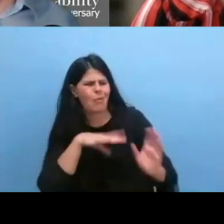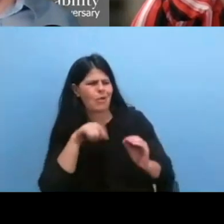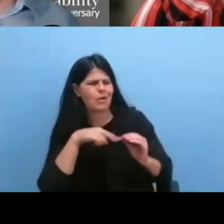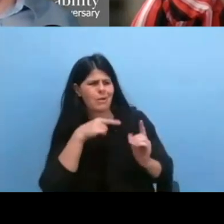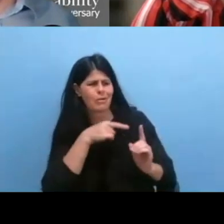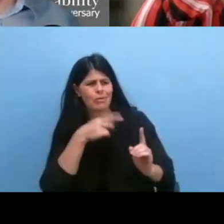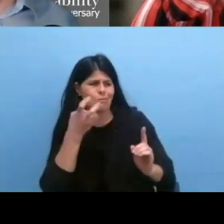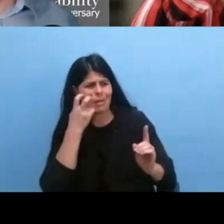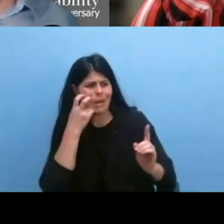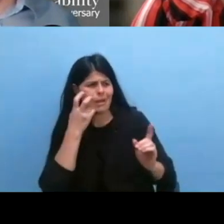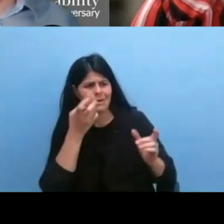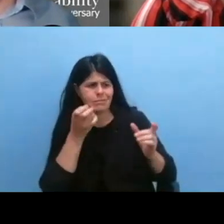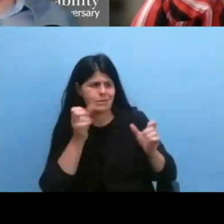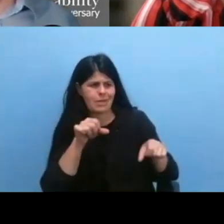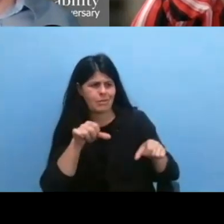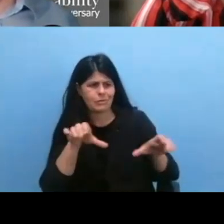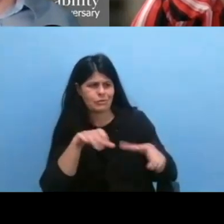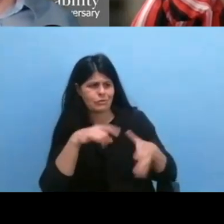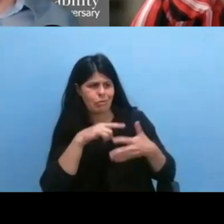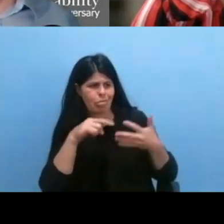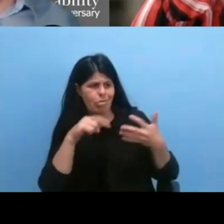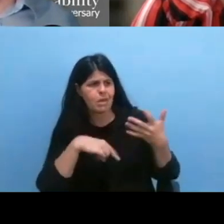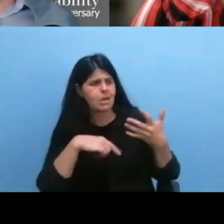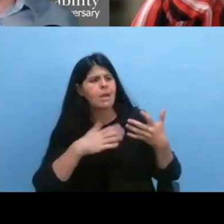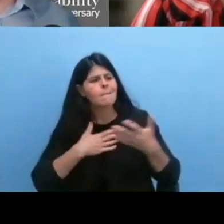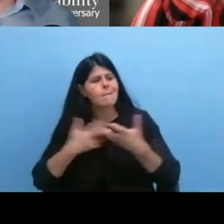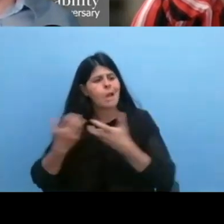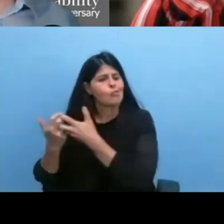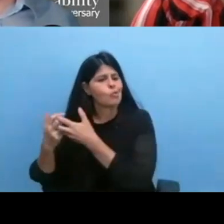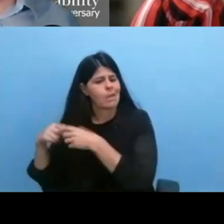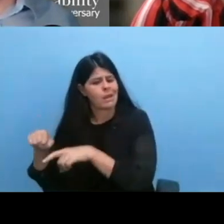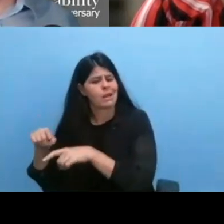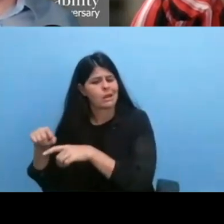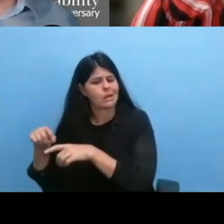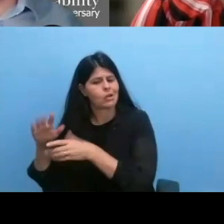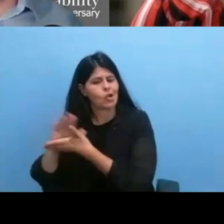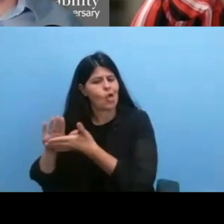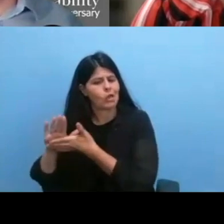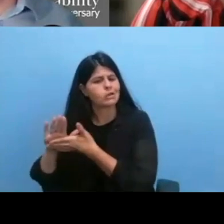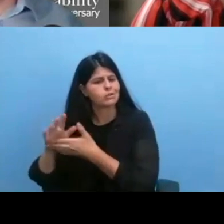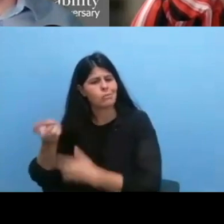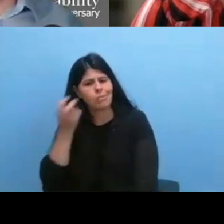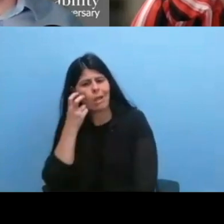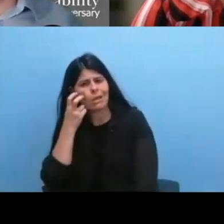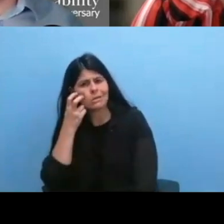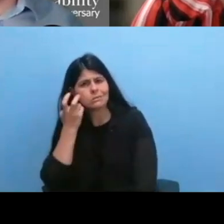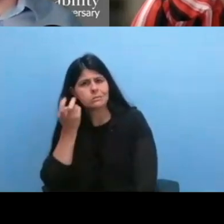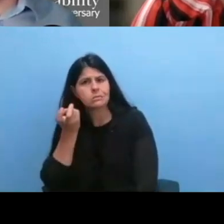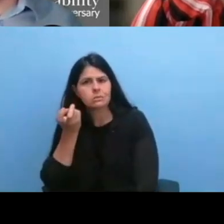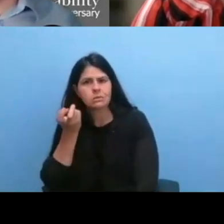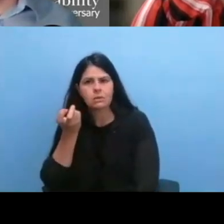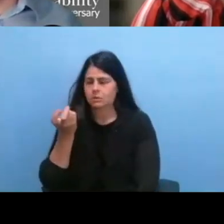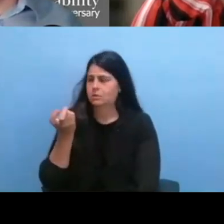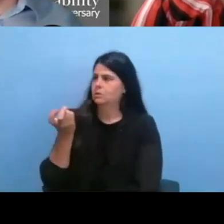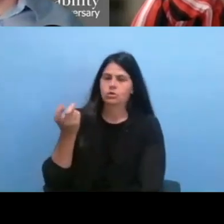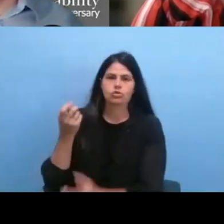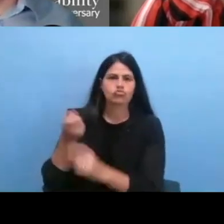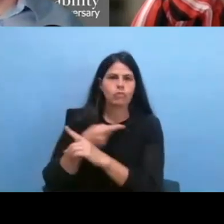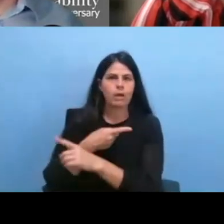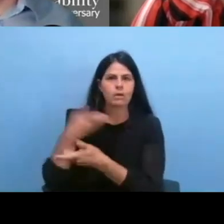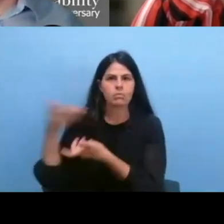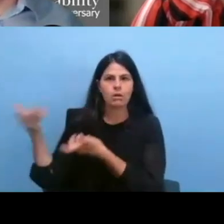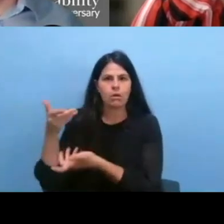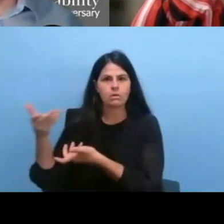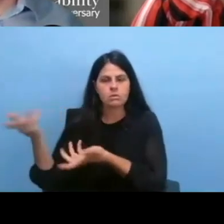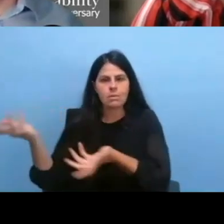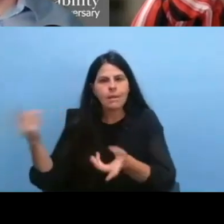blind and being able to do the things because my roommate in college was blind. I mean, it was just kind of a random interaction, but he was, I